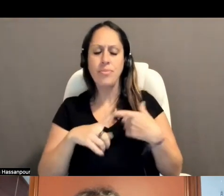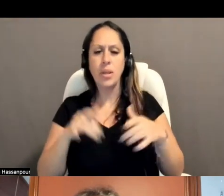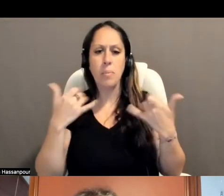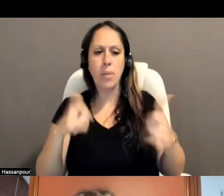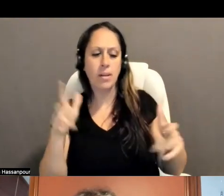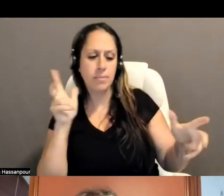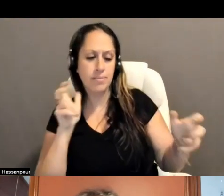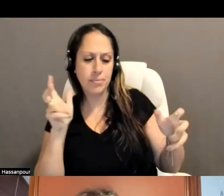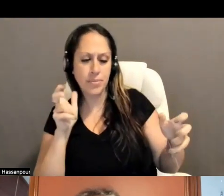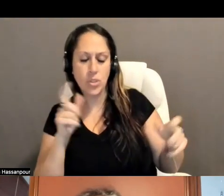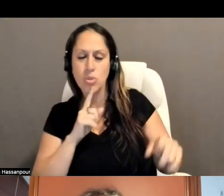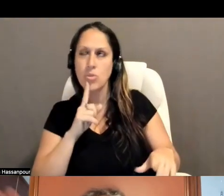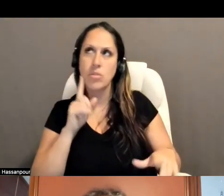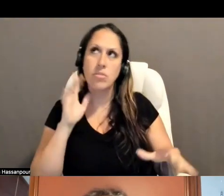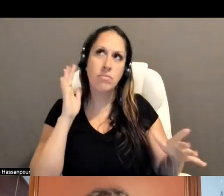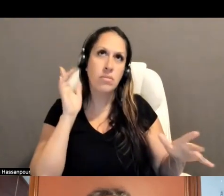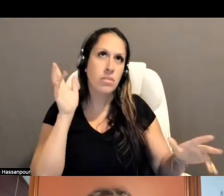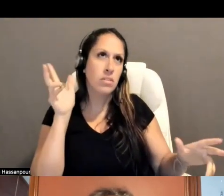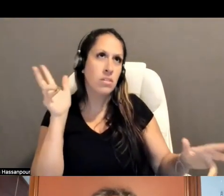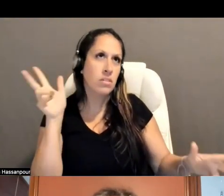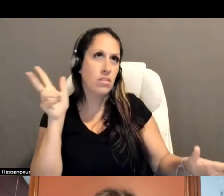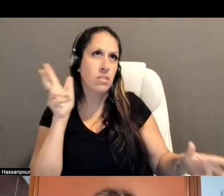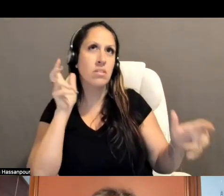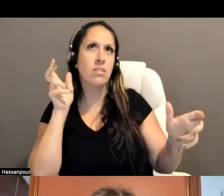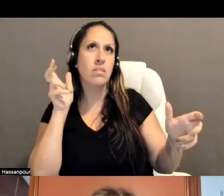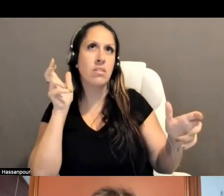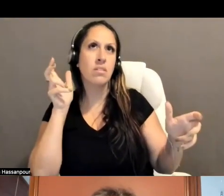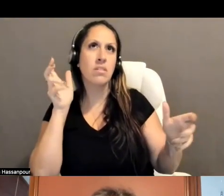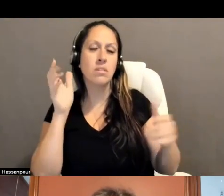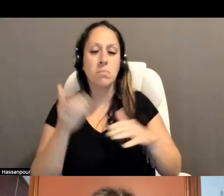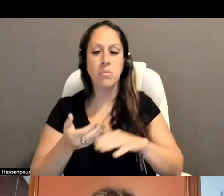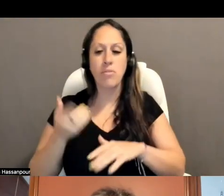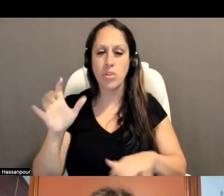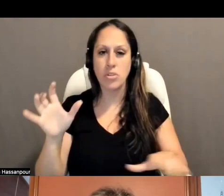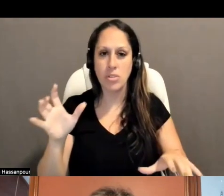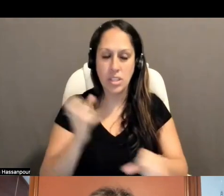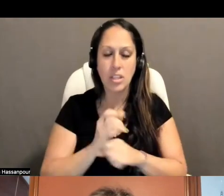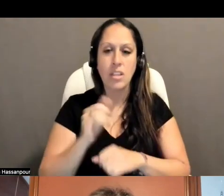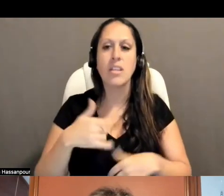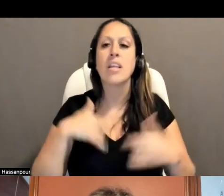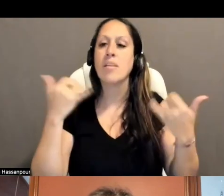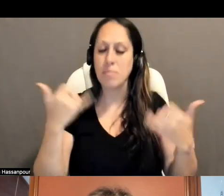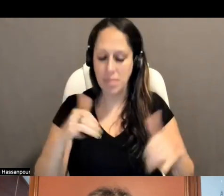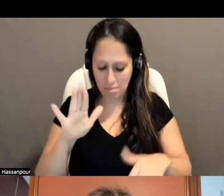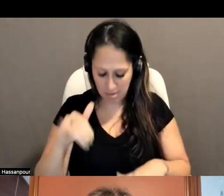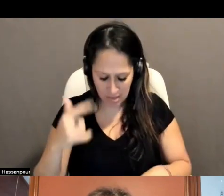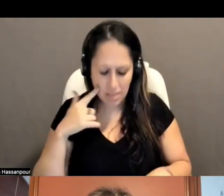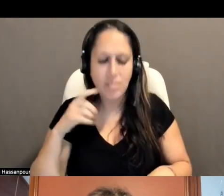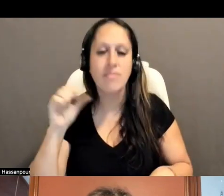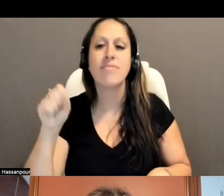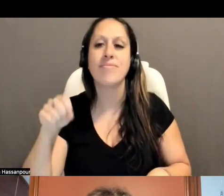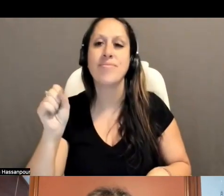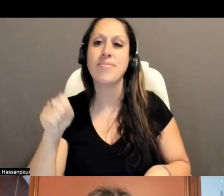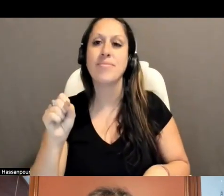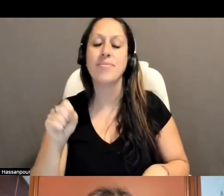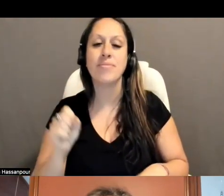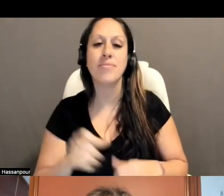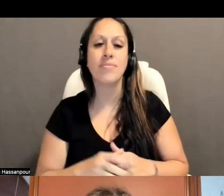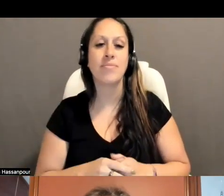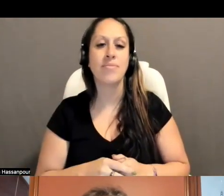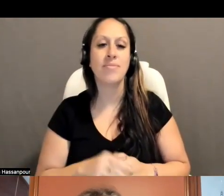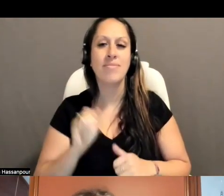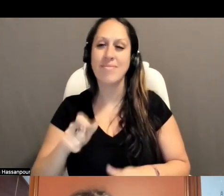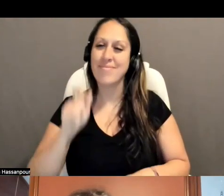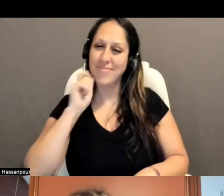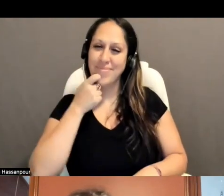ear, to really hear the sounds before you get there. Yes, I basically play by ear. Yes. That's